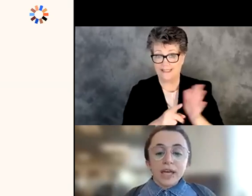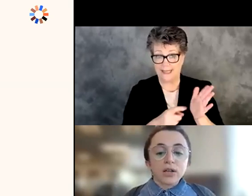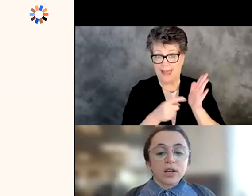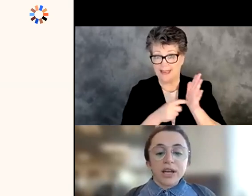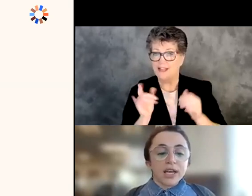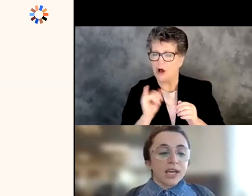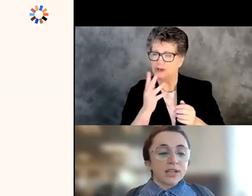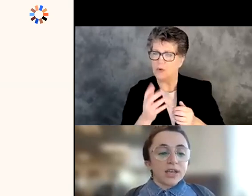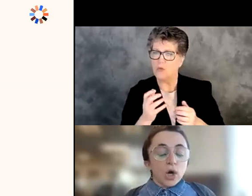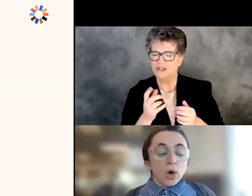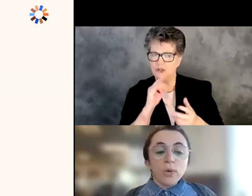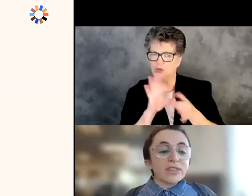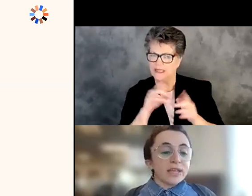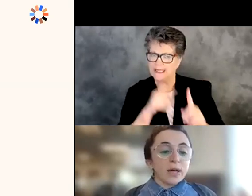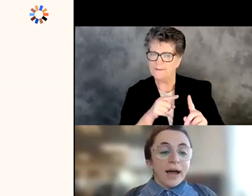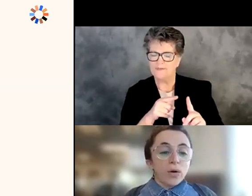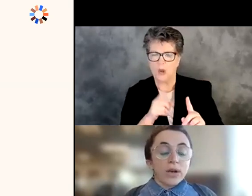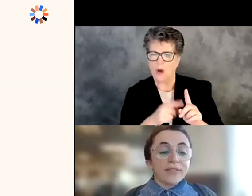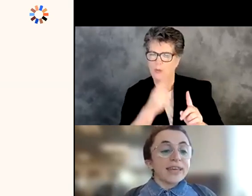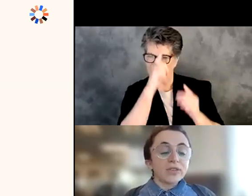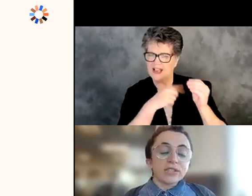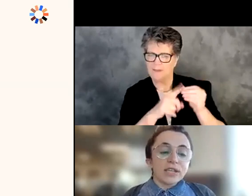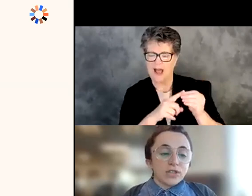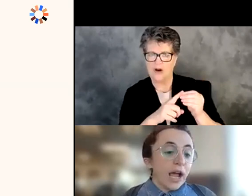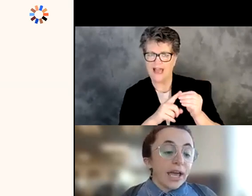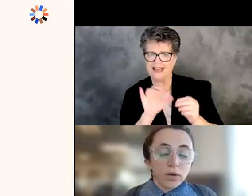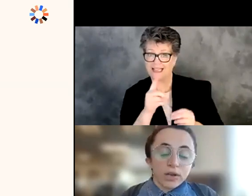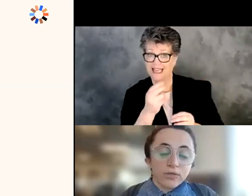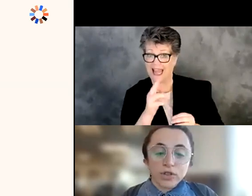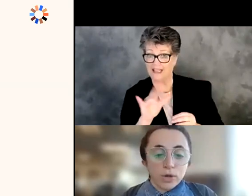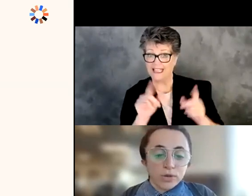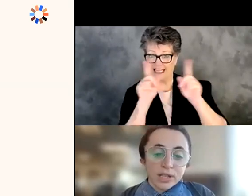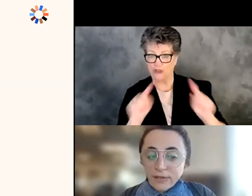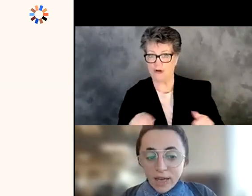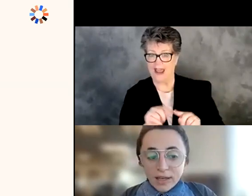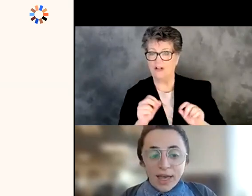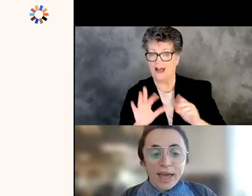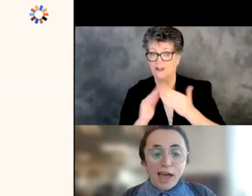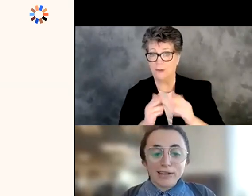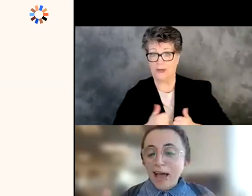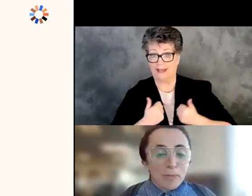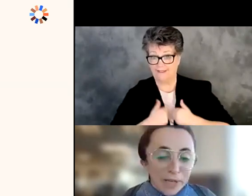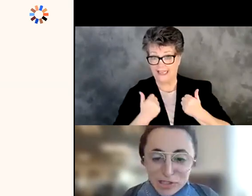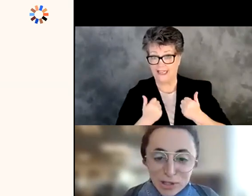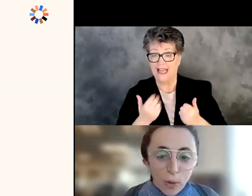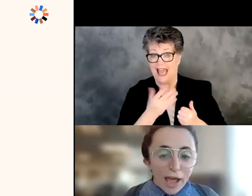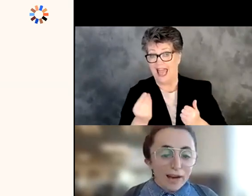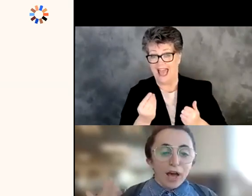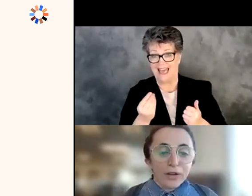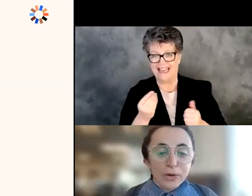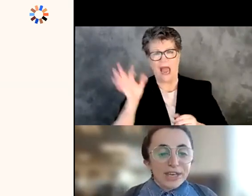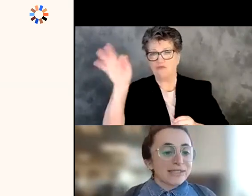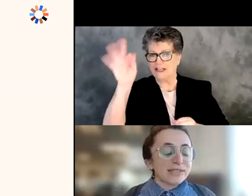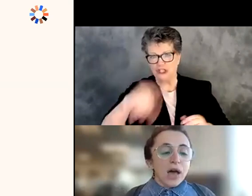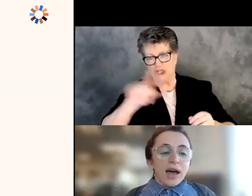also anchor in what we think about at the Kelsey as the triangle of community living. And I'm preaching to the choir,